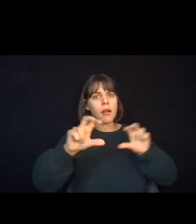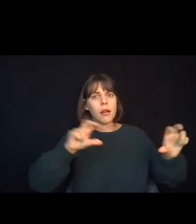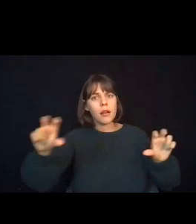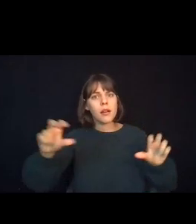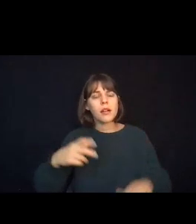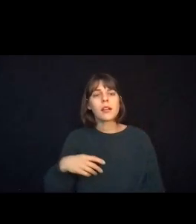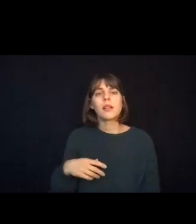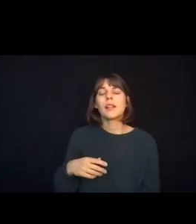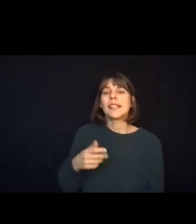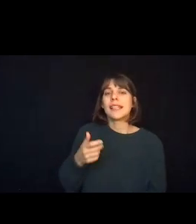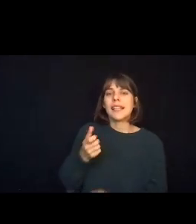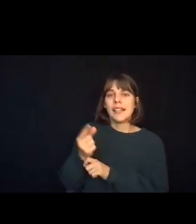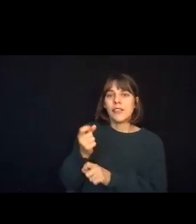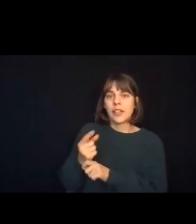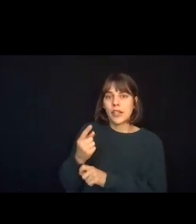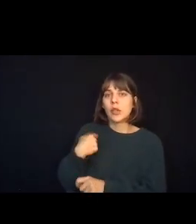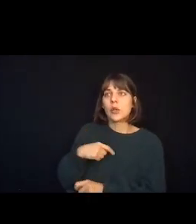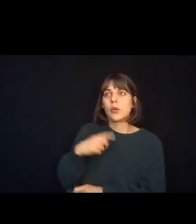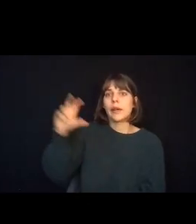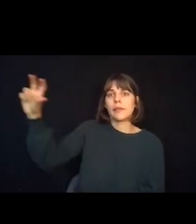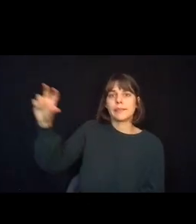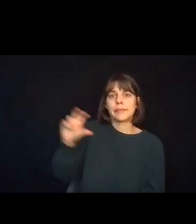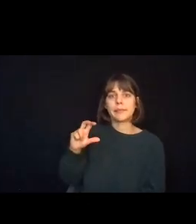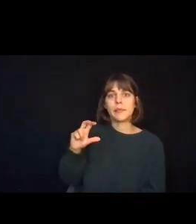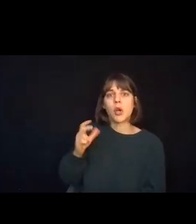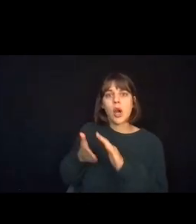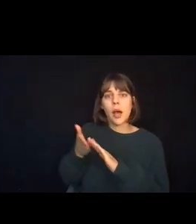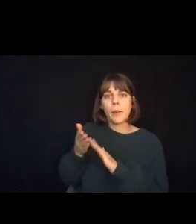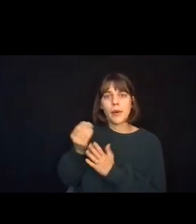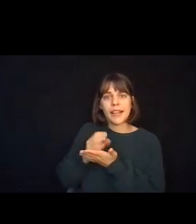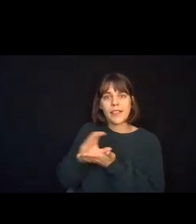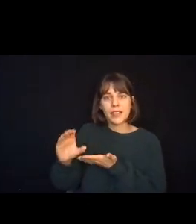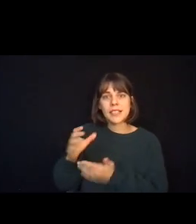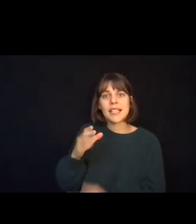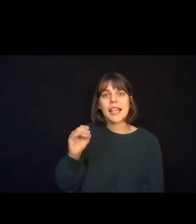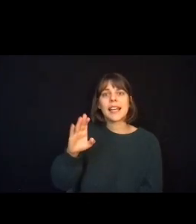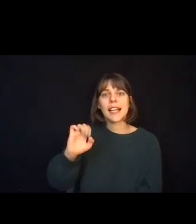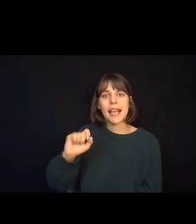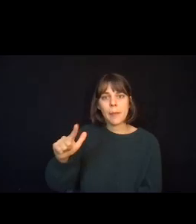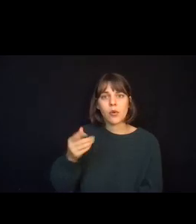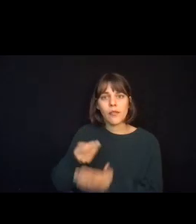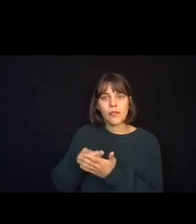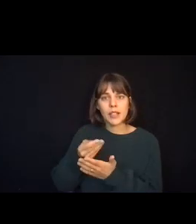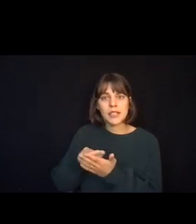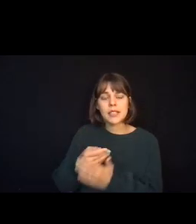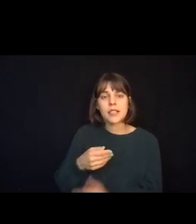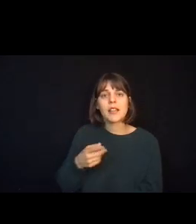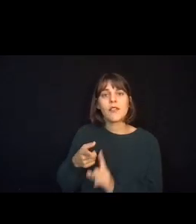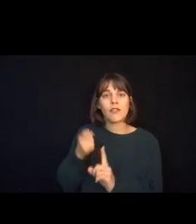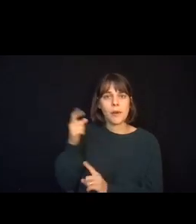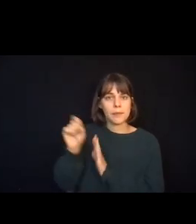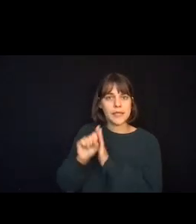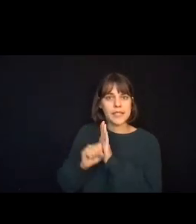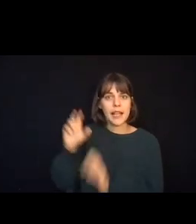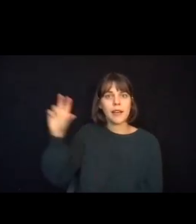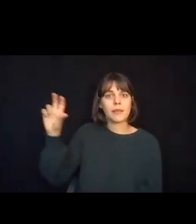are allocated operating funds and capital funds from the